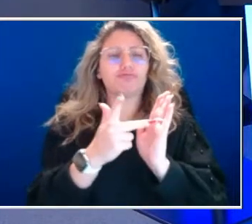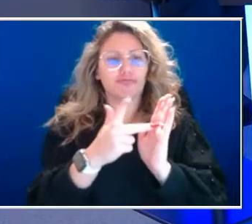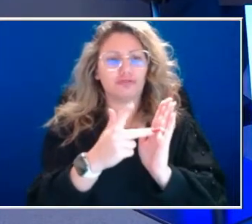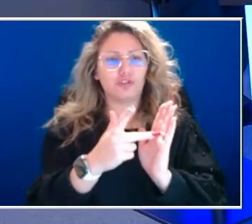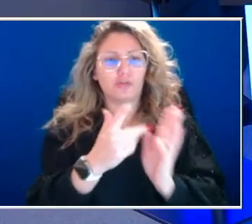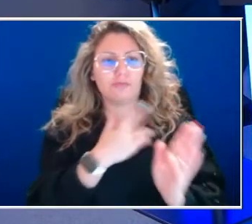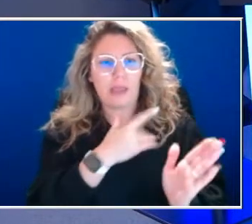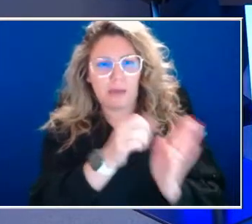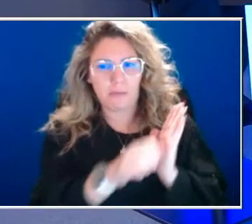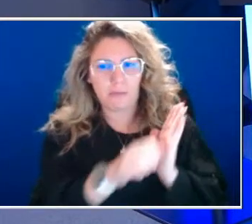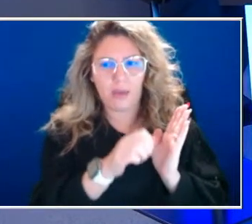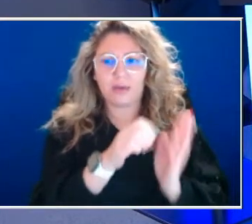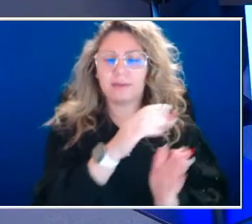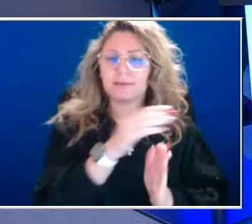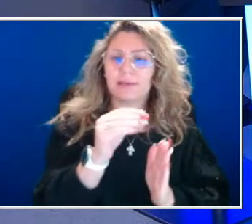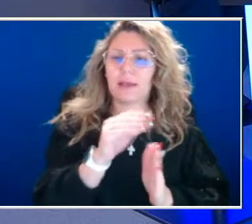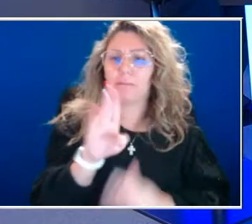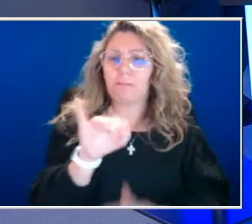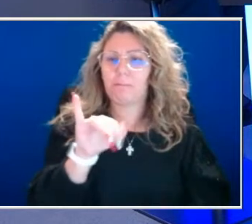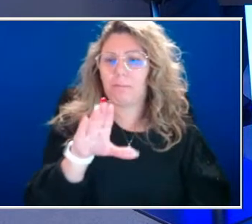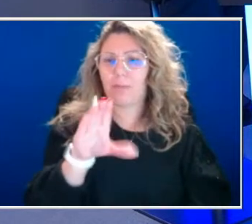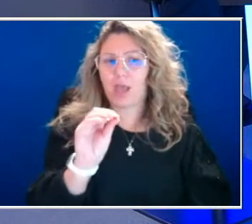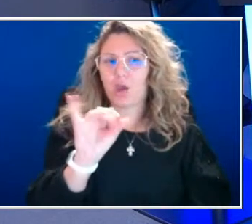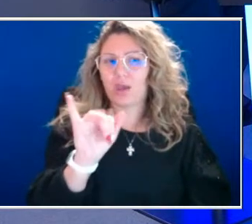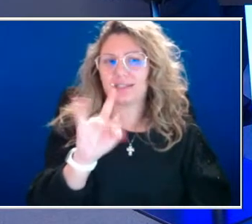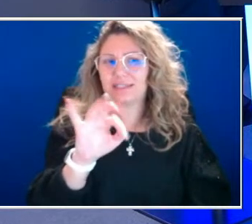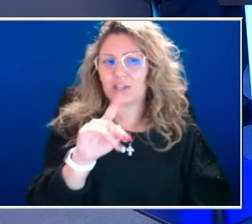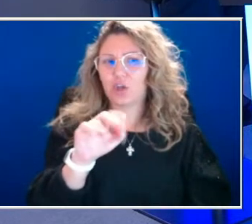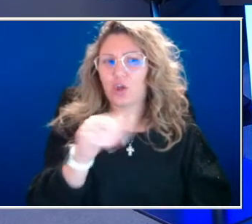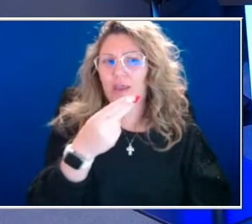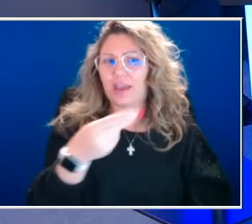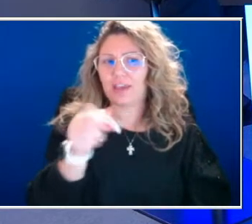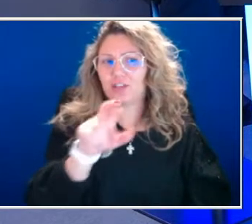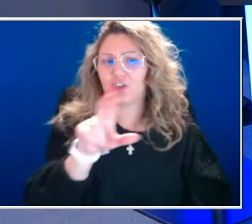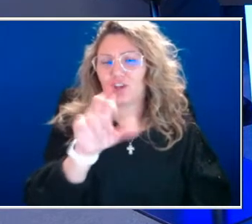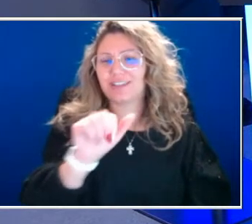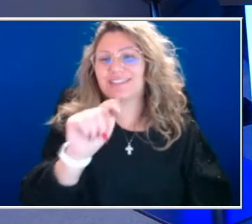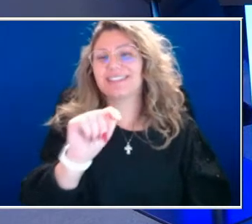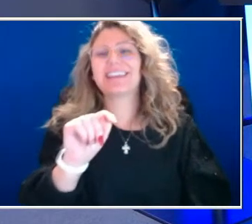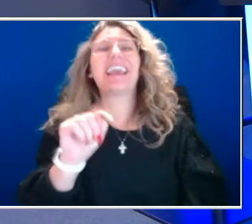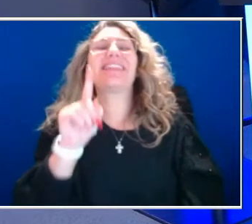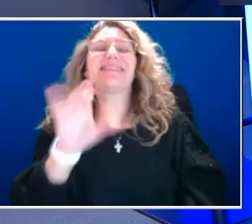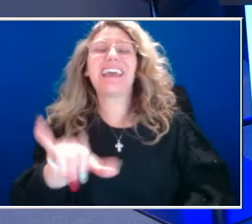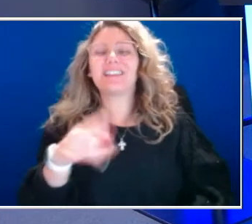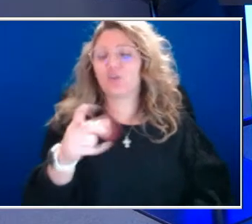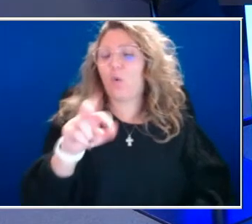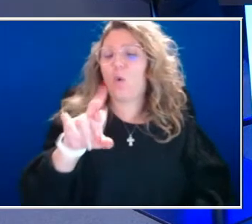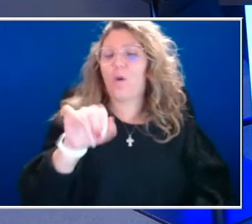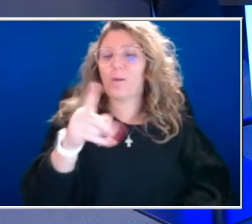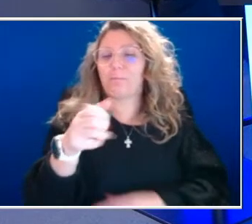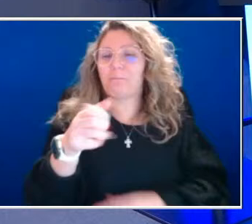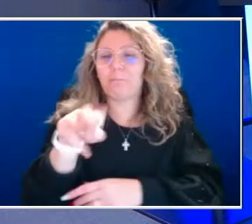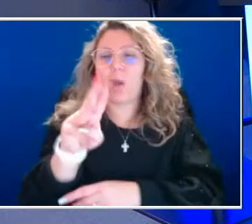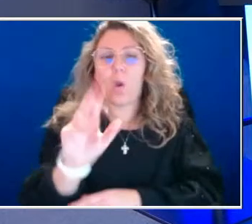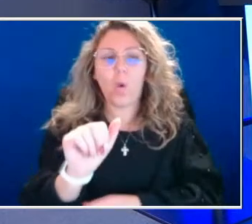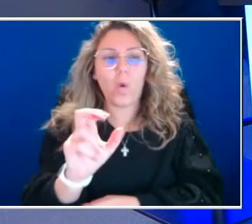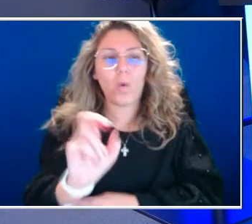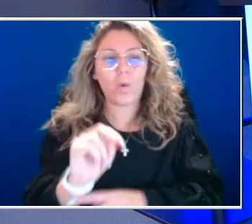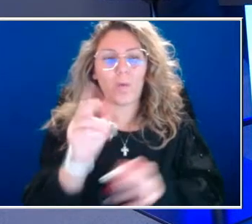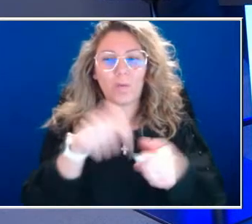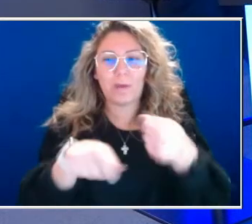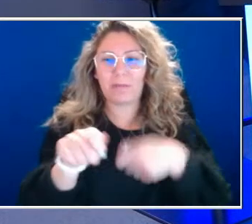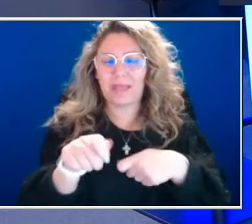on bioidentical HRT. Hormone replacement therapy. Thank you. My doc took me off that, had prolapse